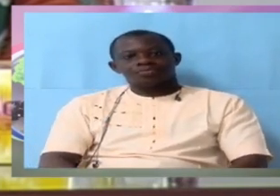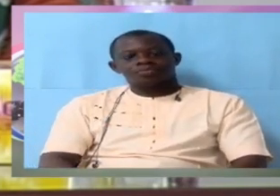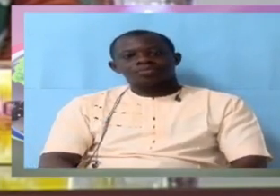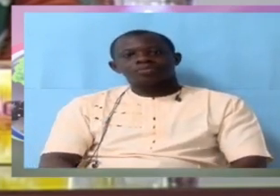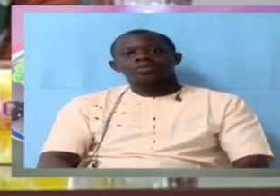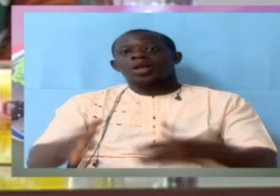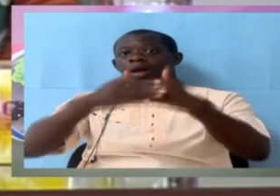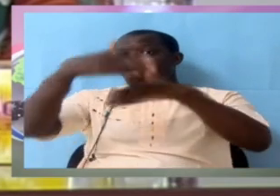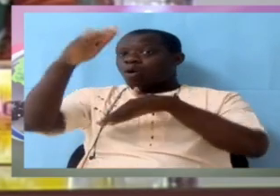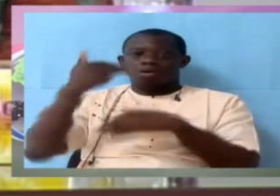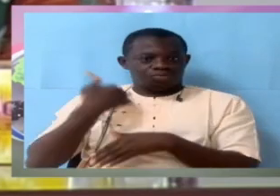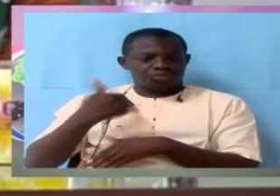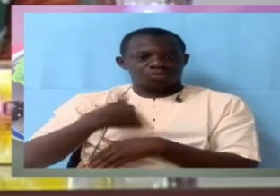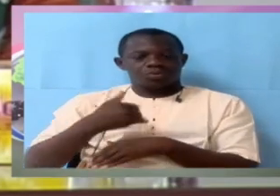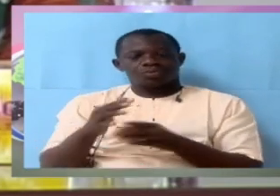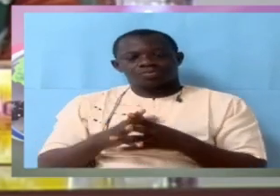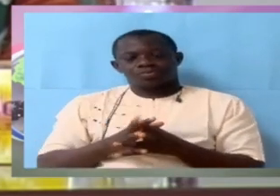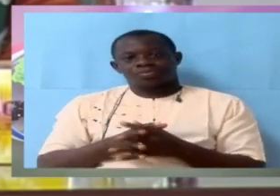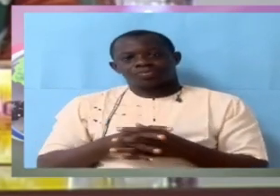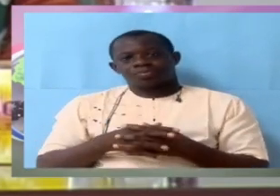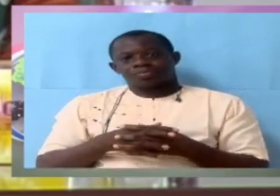It was a lot of people.